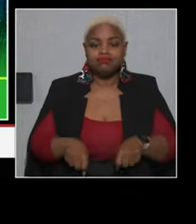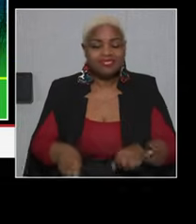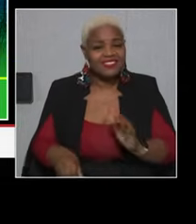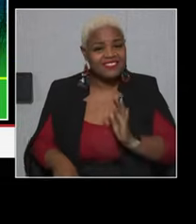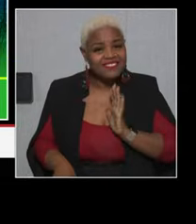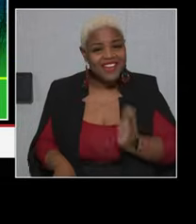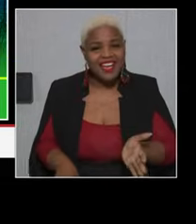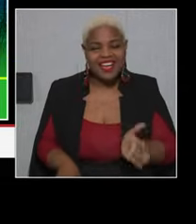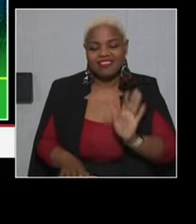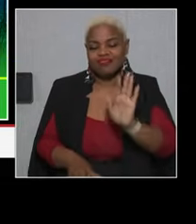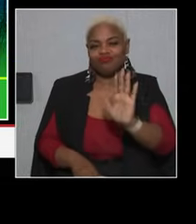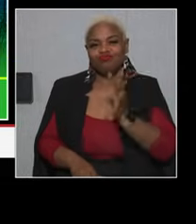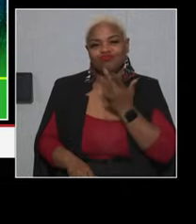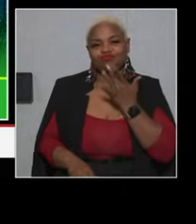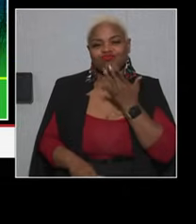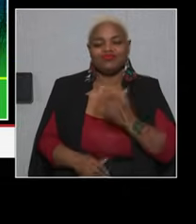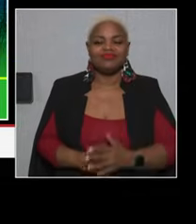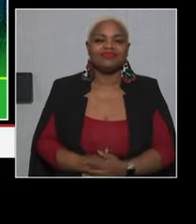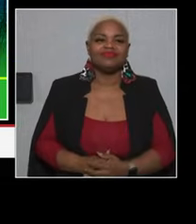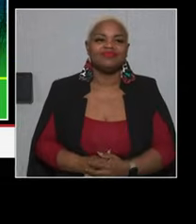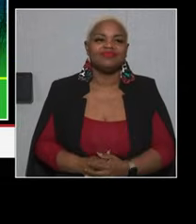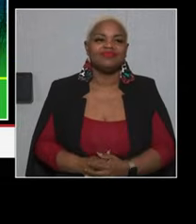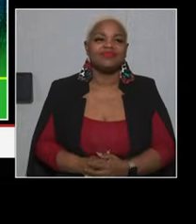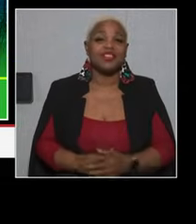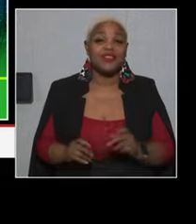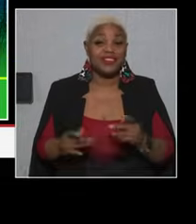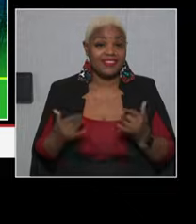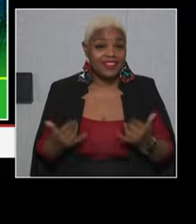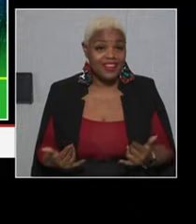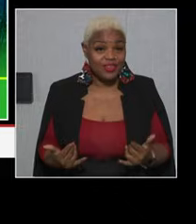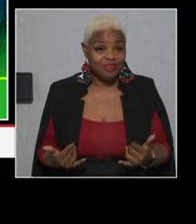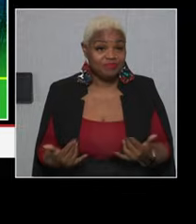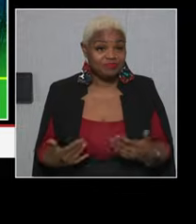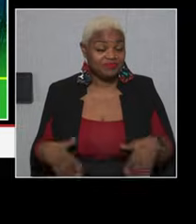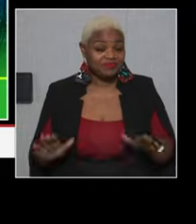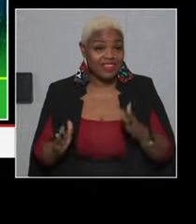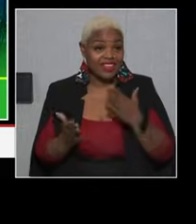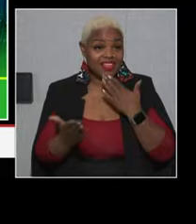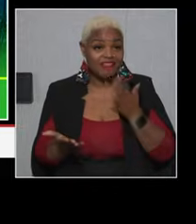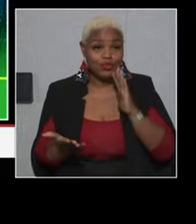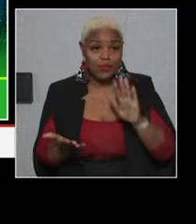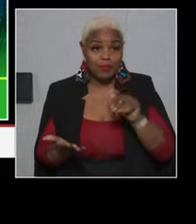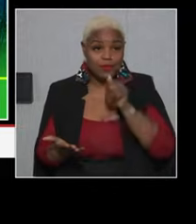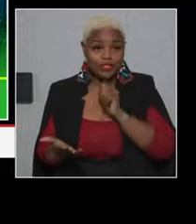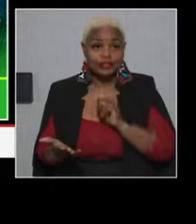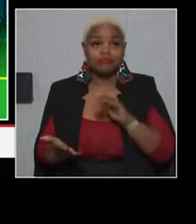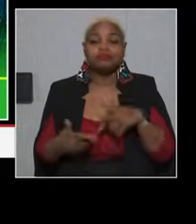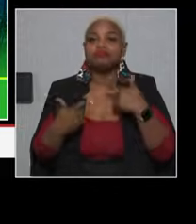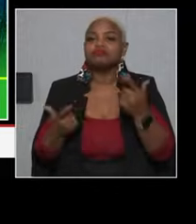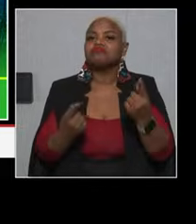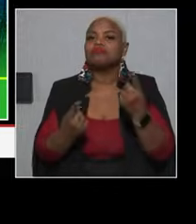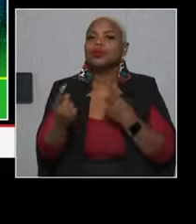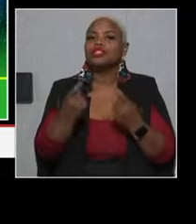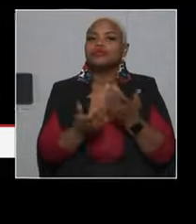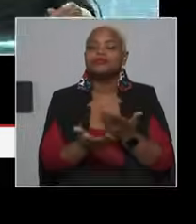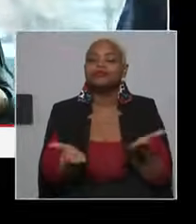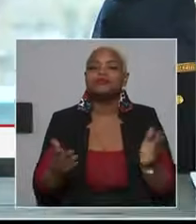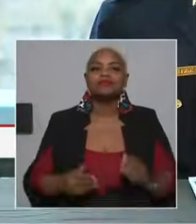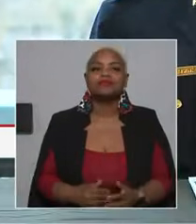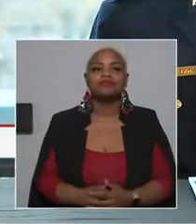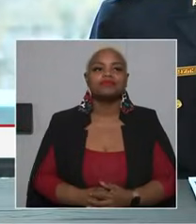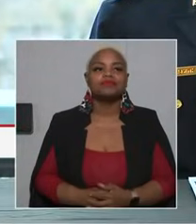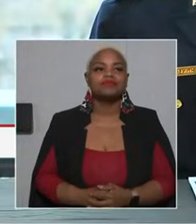take some questions on topic, and thank you for your patience. Yeah. Mayor, if I could just ask a few questions